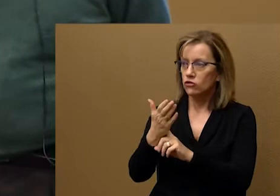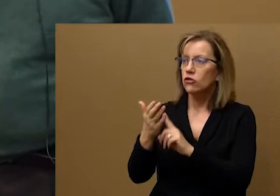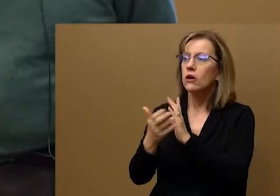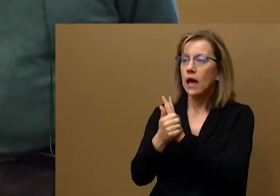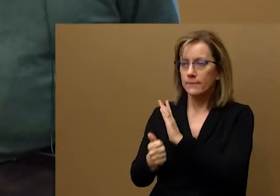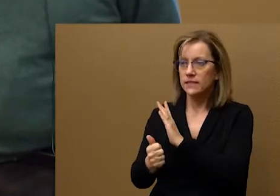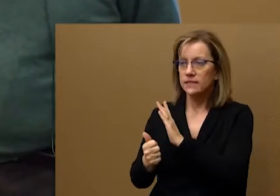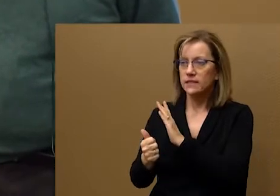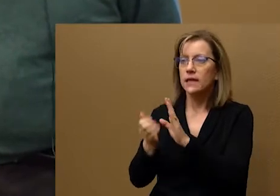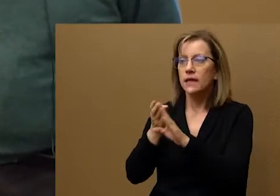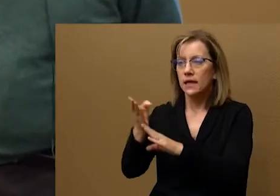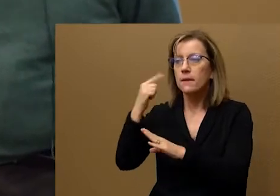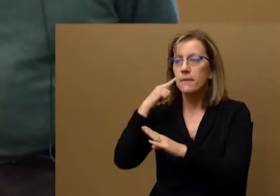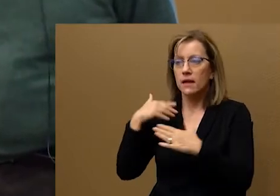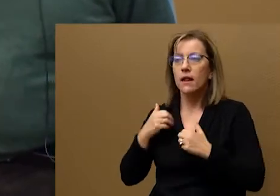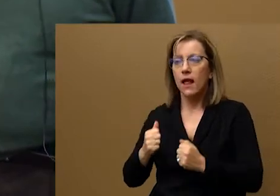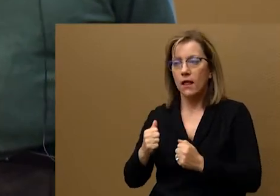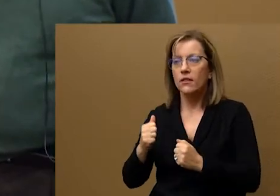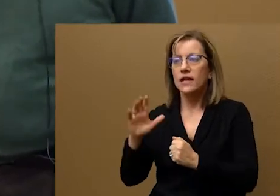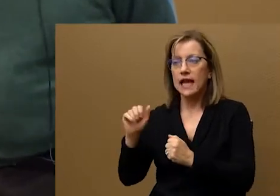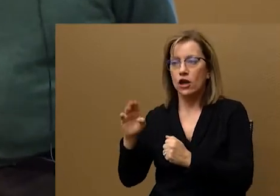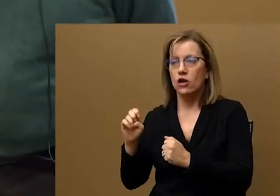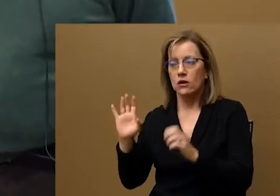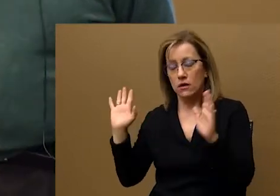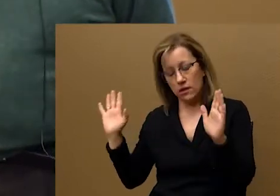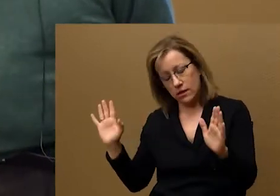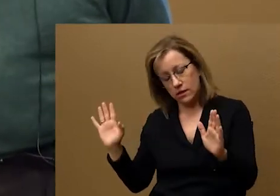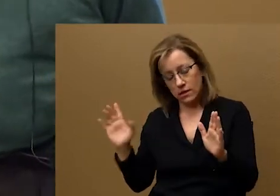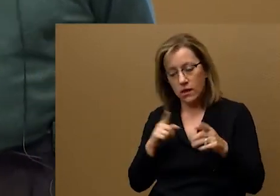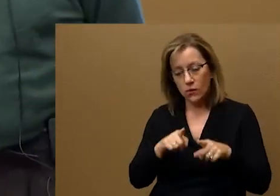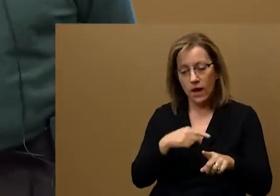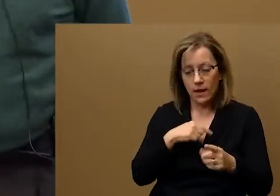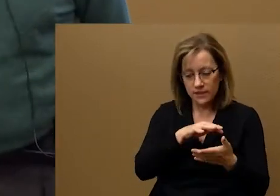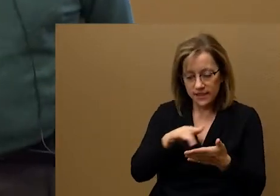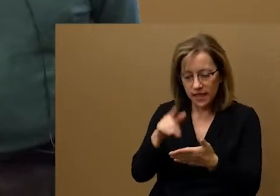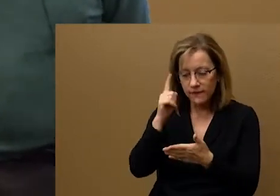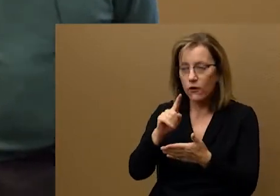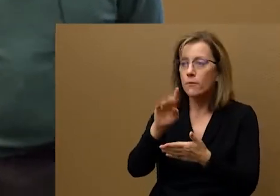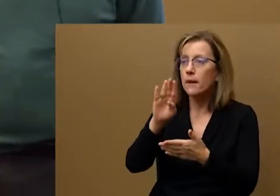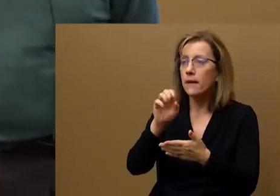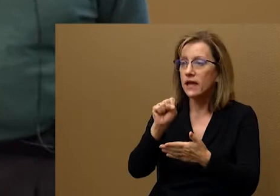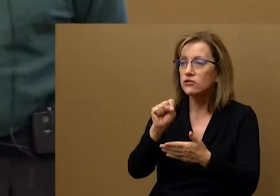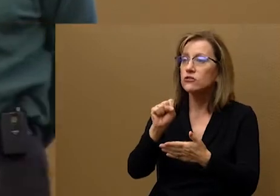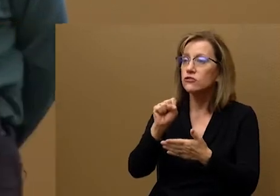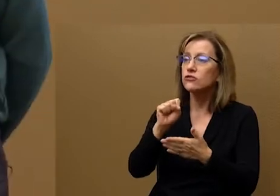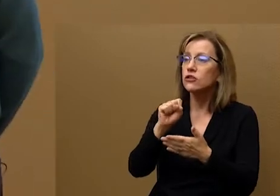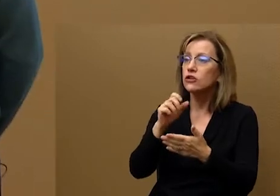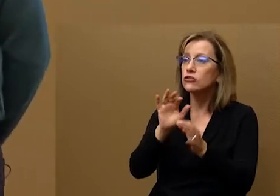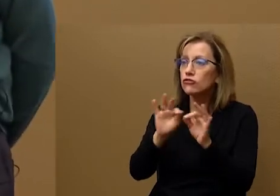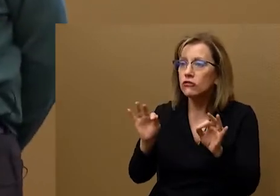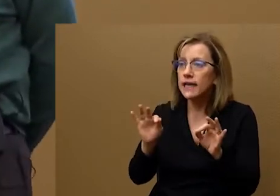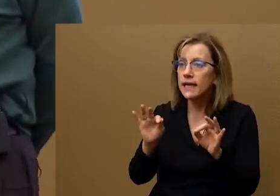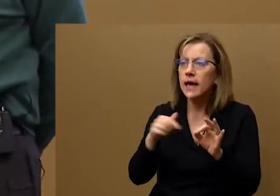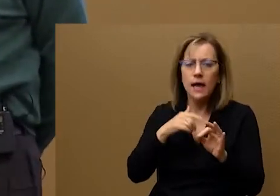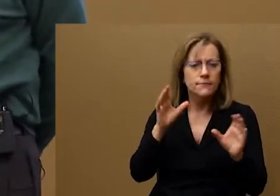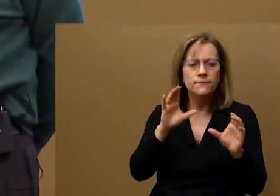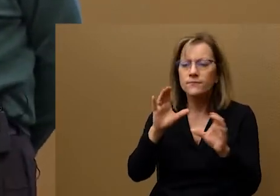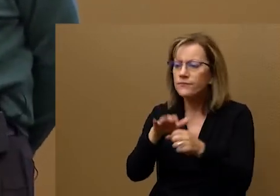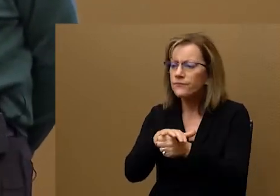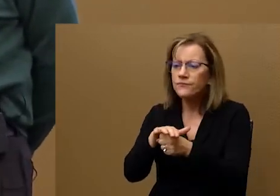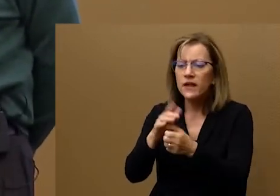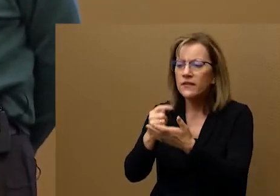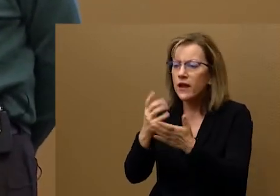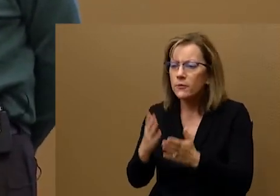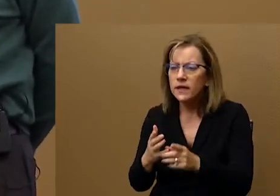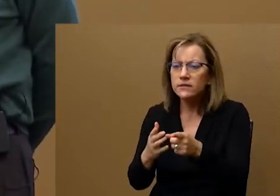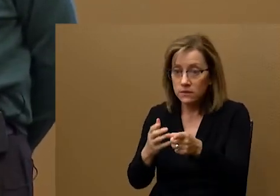competency in mental health care. When I was working on my bachelor's degree, I was actively seeking out local therapists